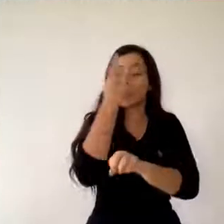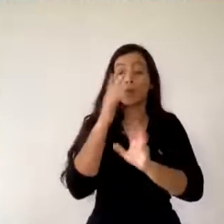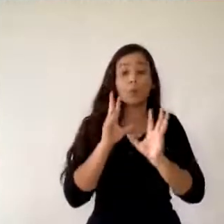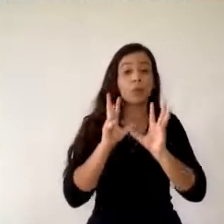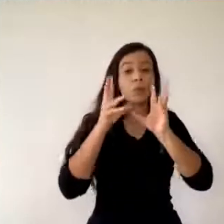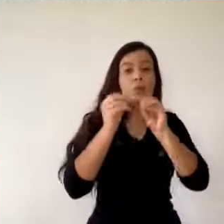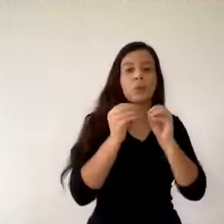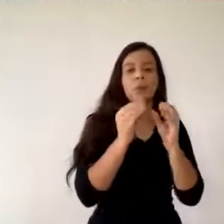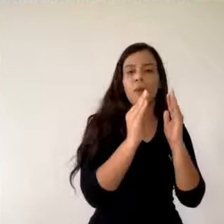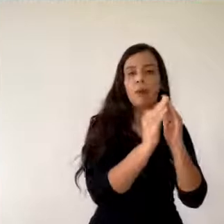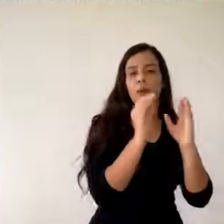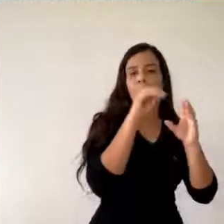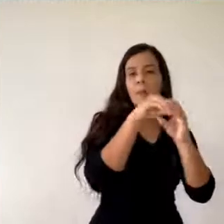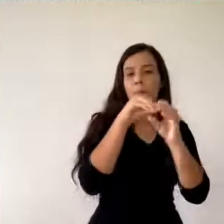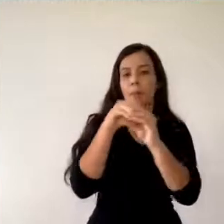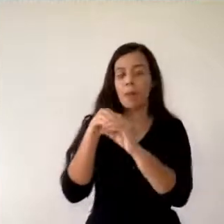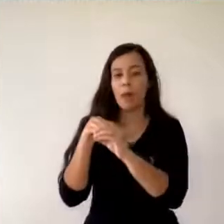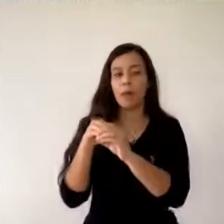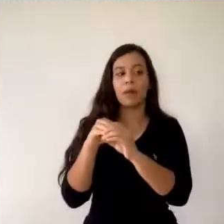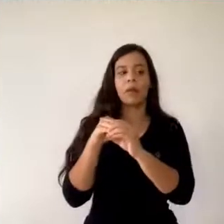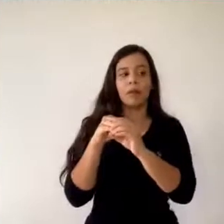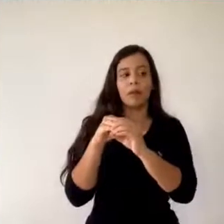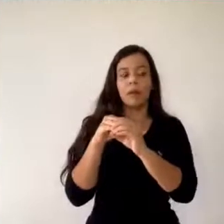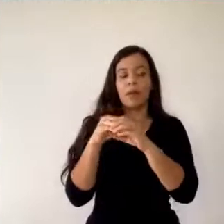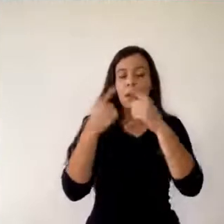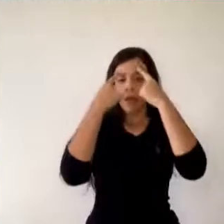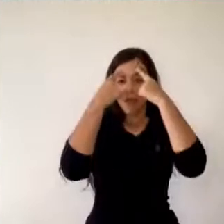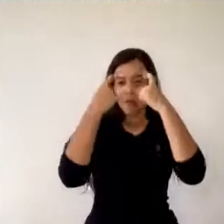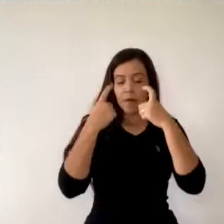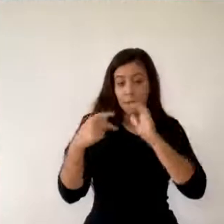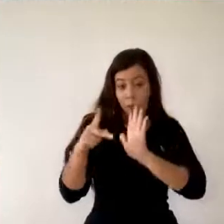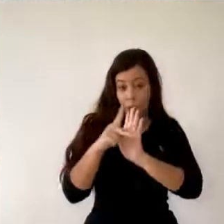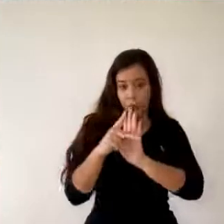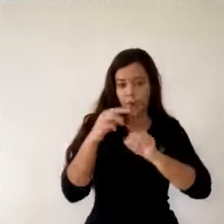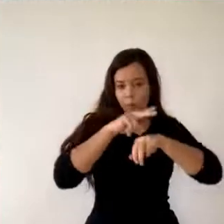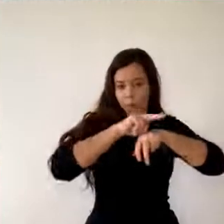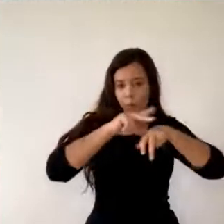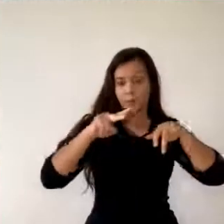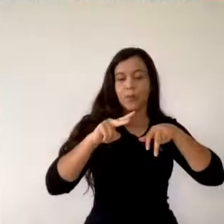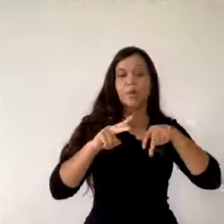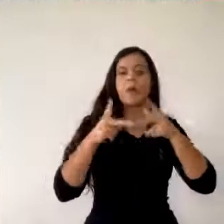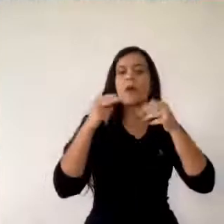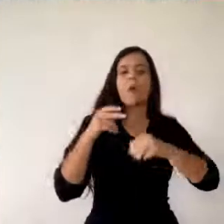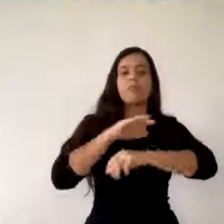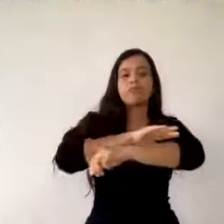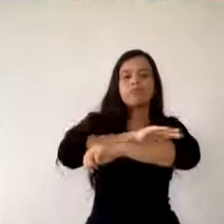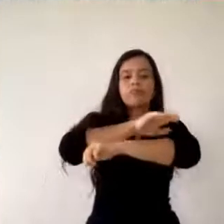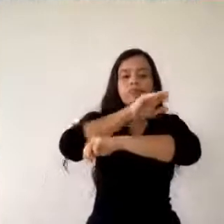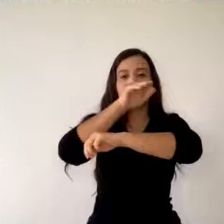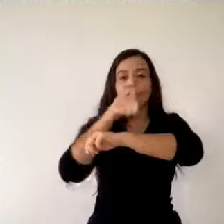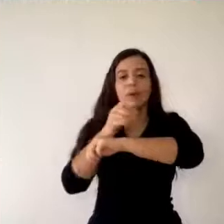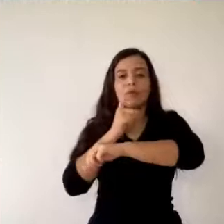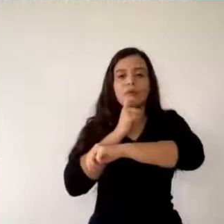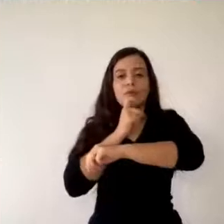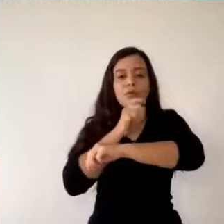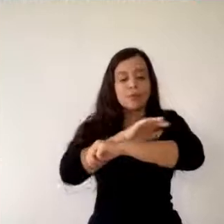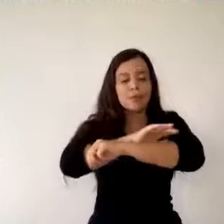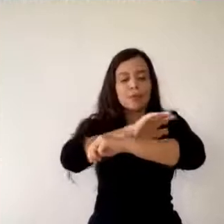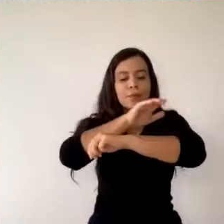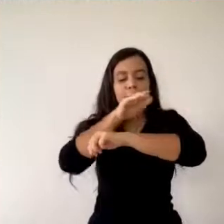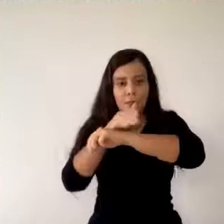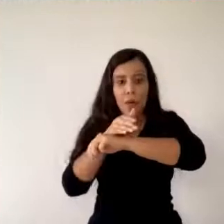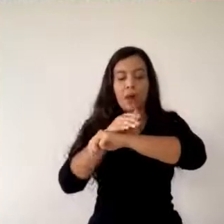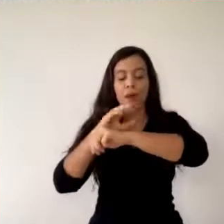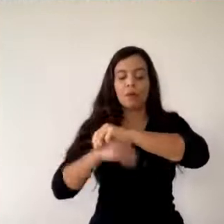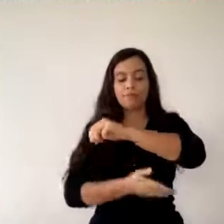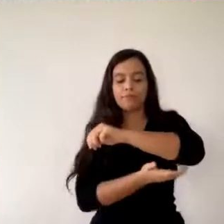it. Gender violence, in fact, we think about the tip of the iceberg when we talk about it,